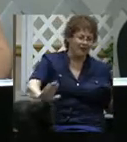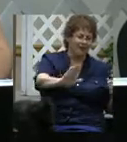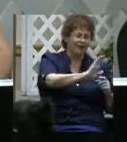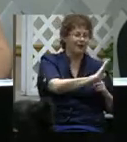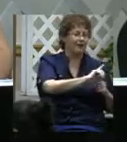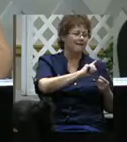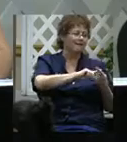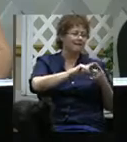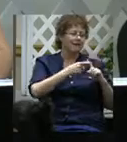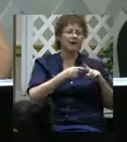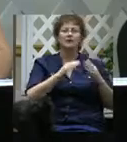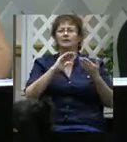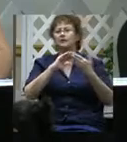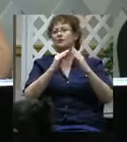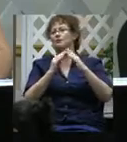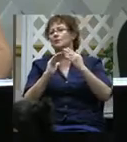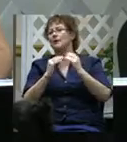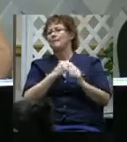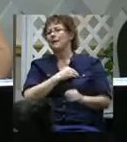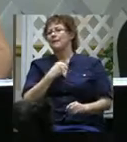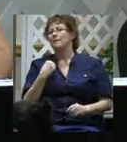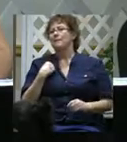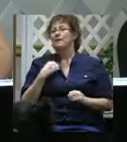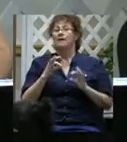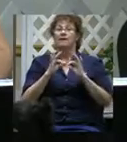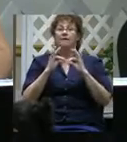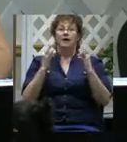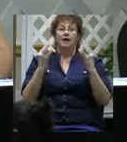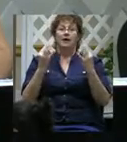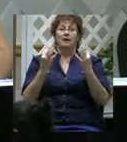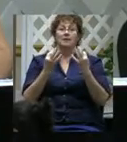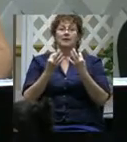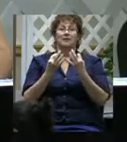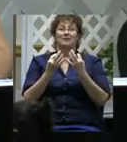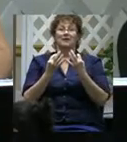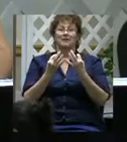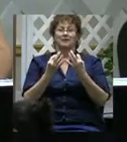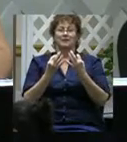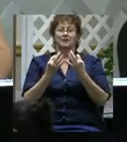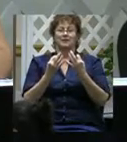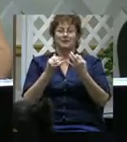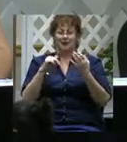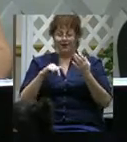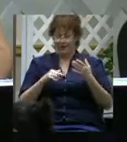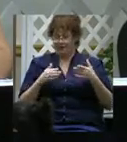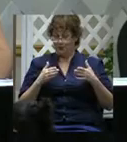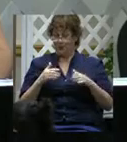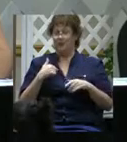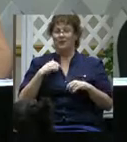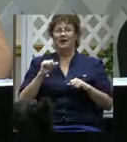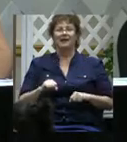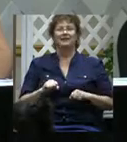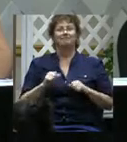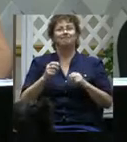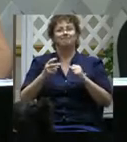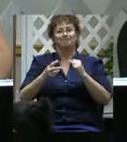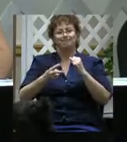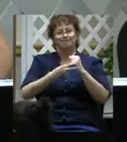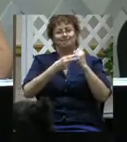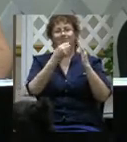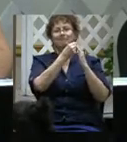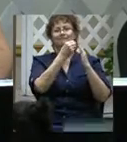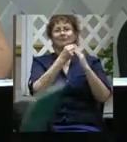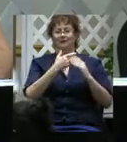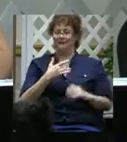friends, community members, family members, and this way we're kind of cutting on services. We really